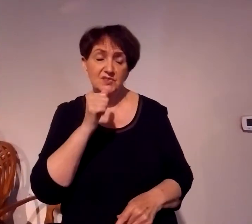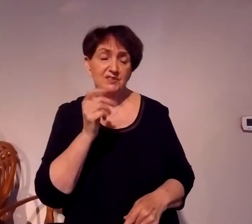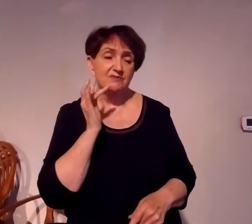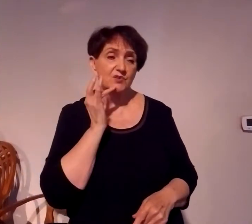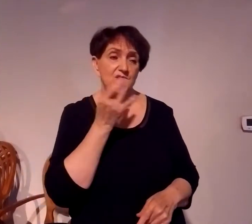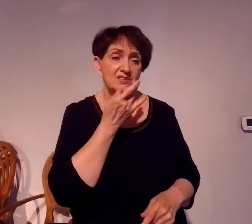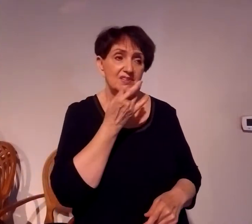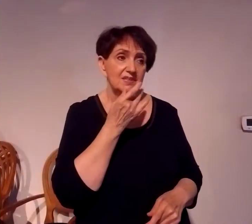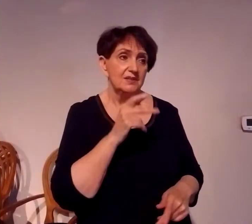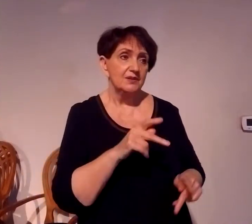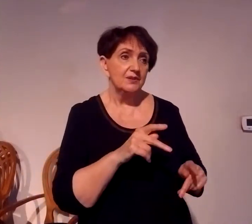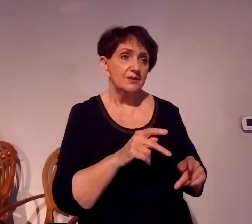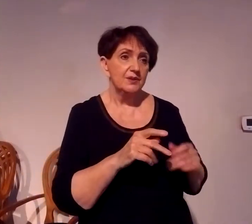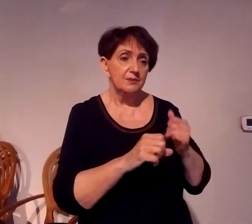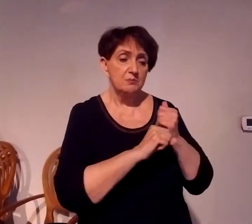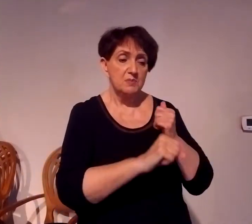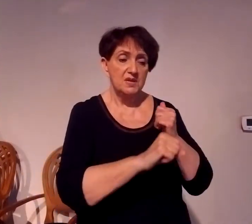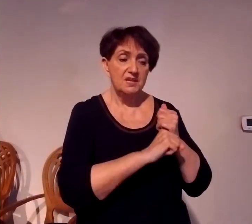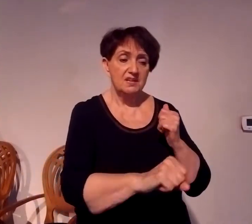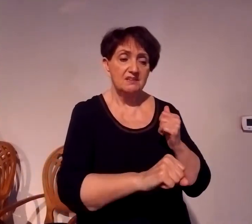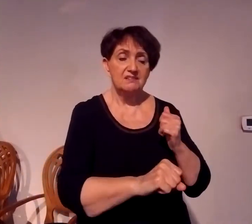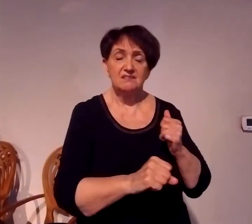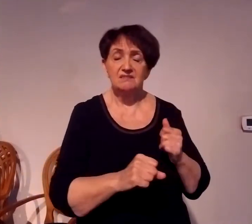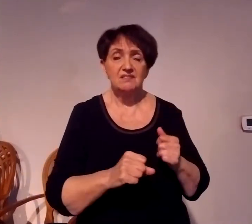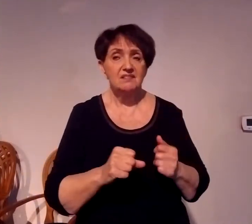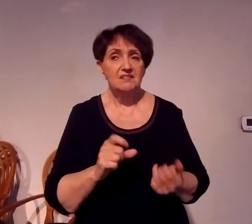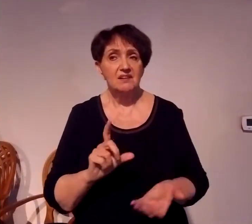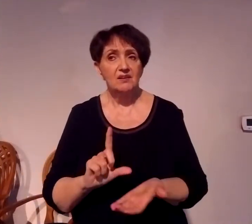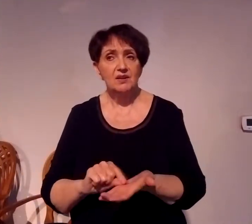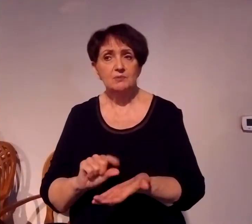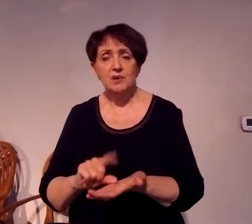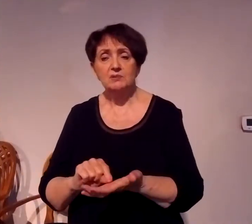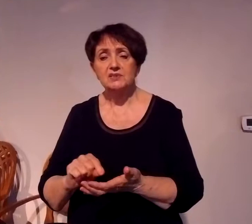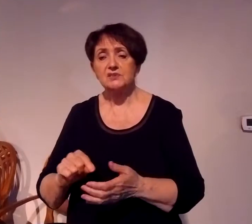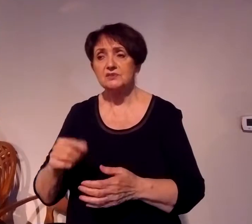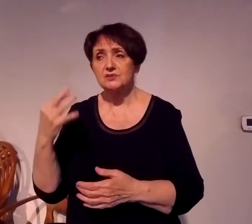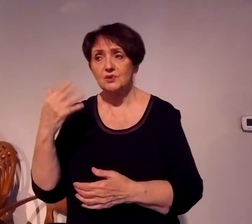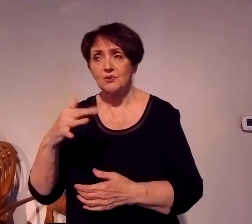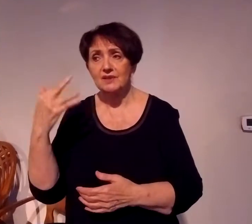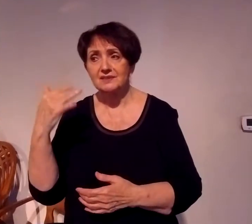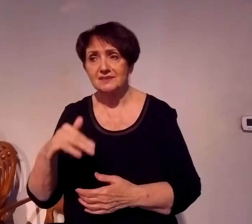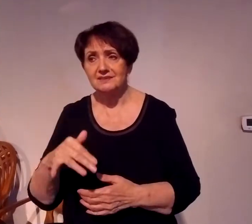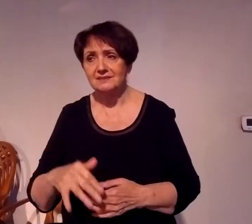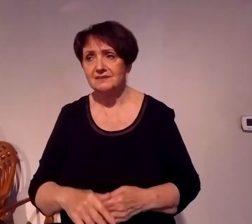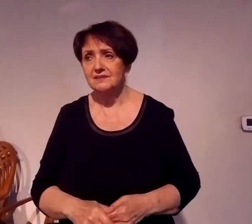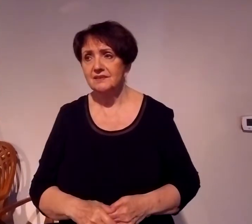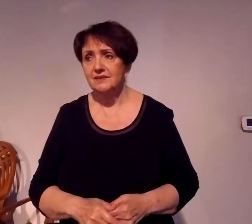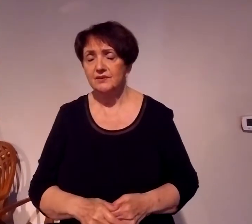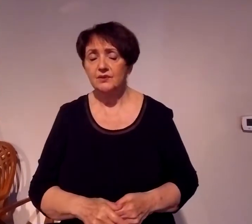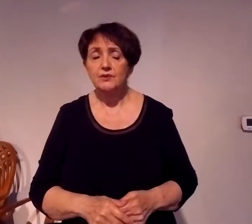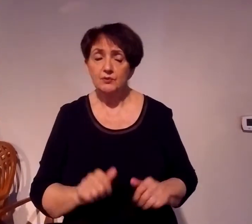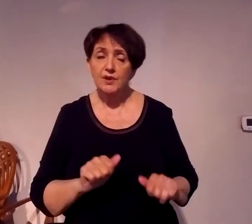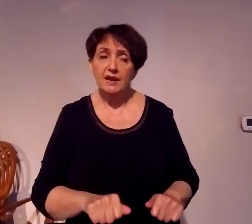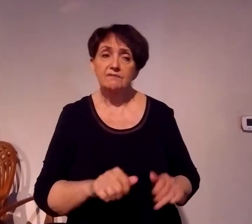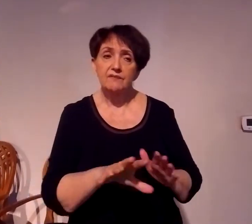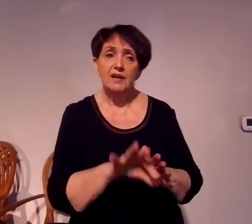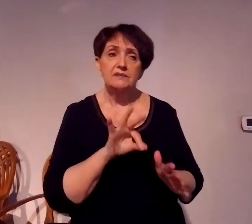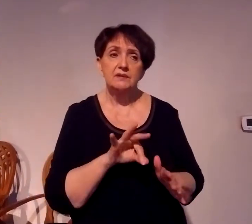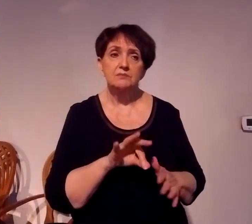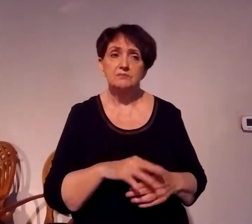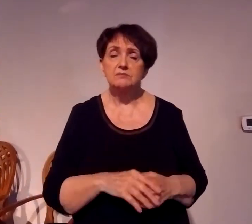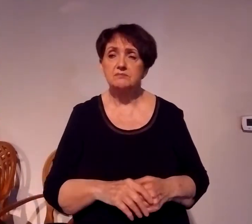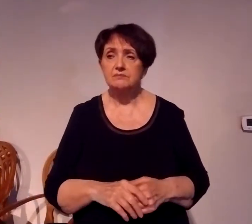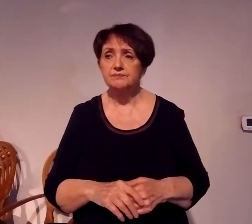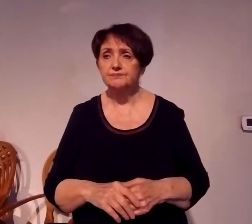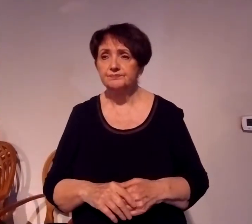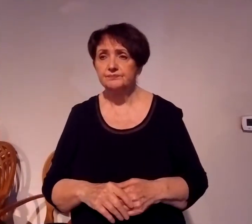craziness. You don't see them, but they're there. And you can find them.